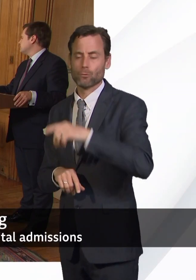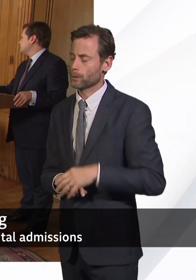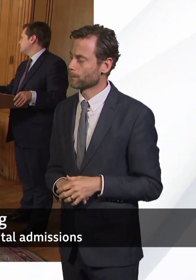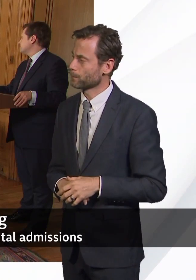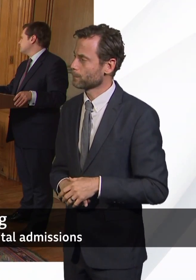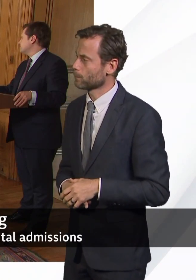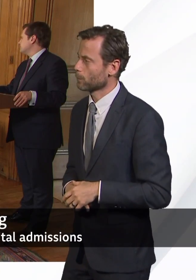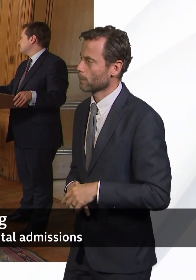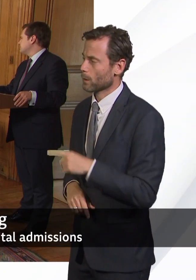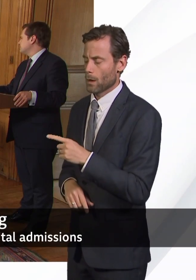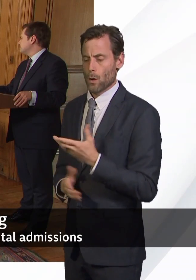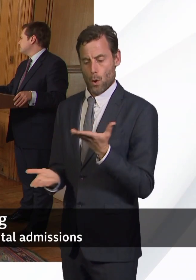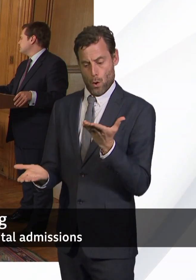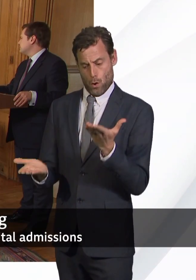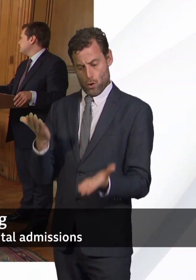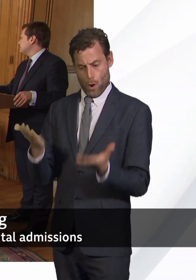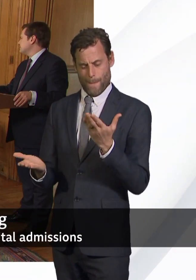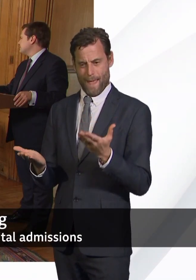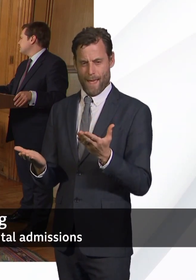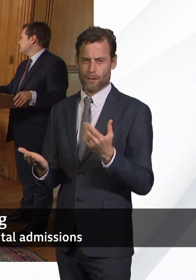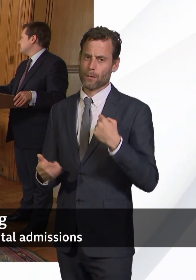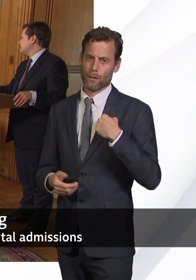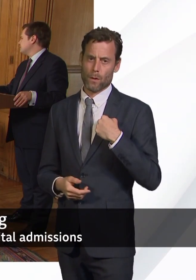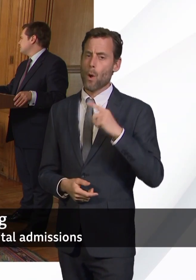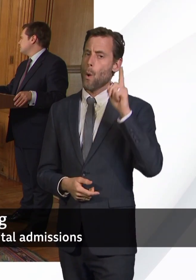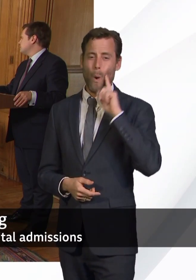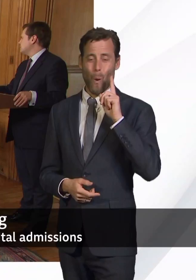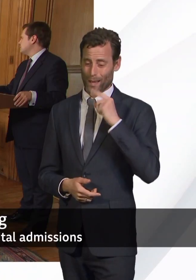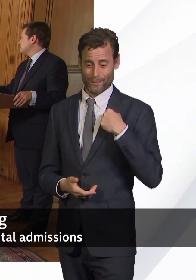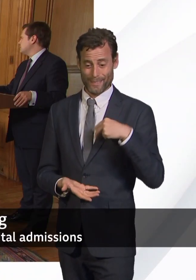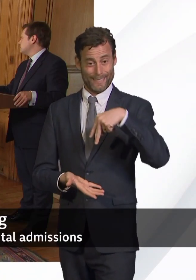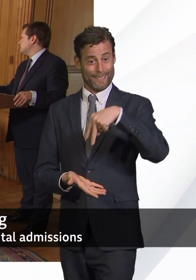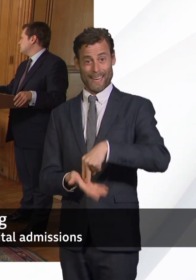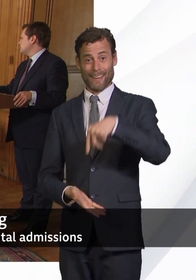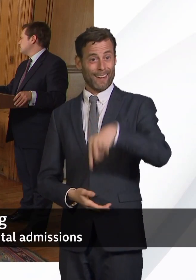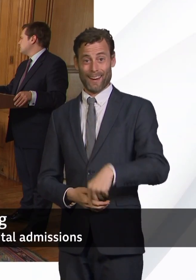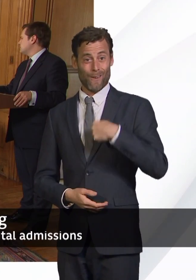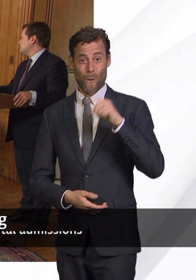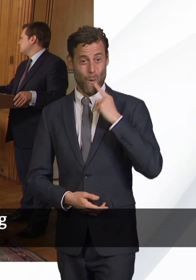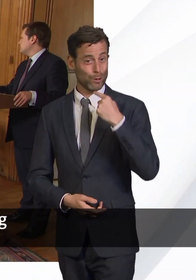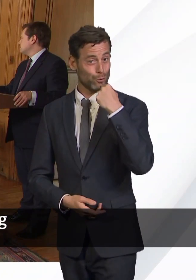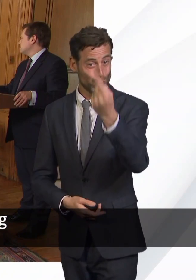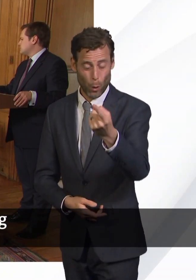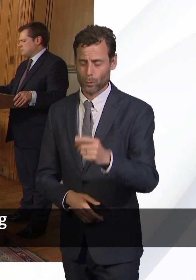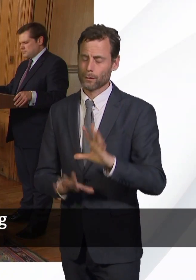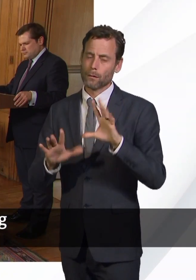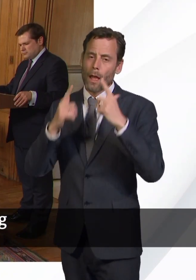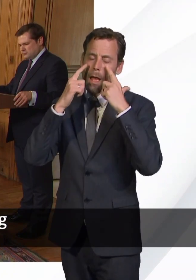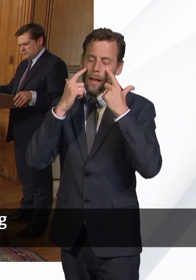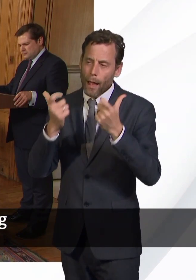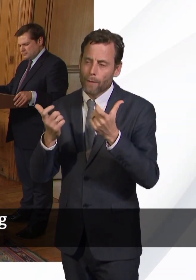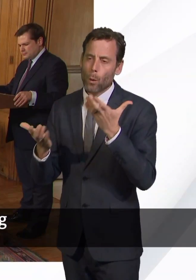around comparisons, and you will know that I have stood here very often, but I think a whole range of other professionals, Chief Scientific